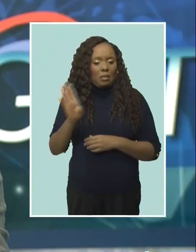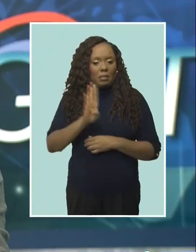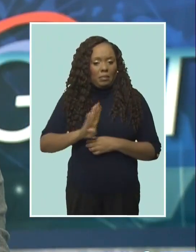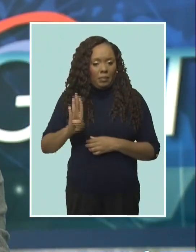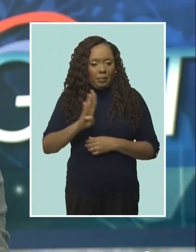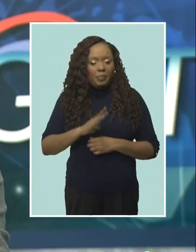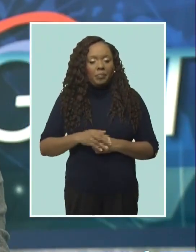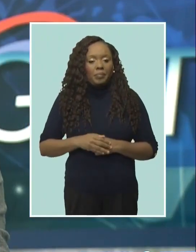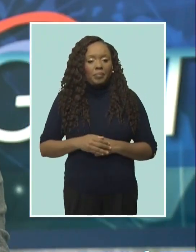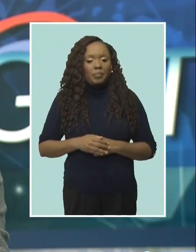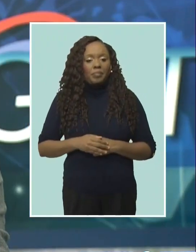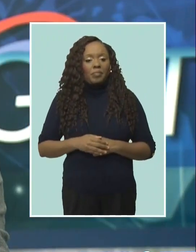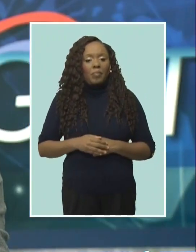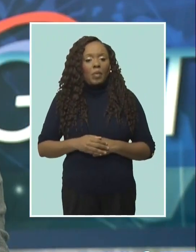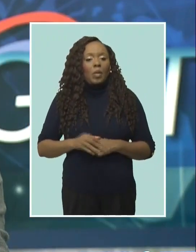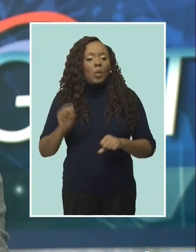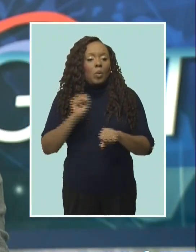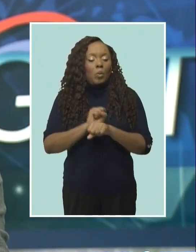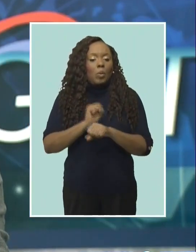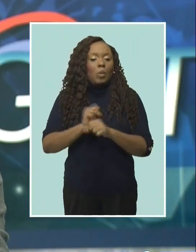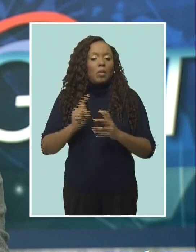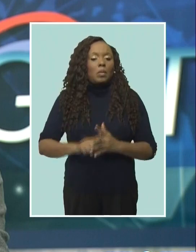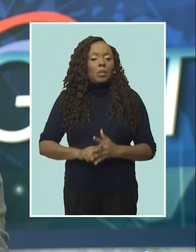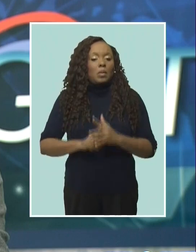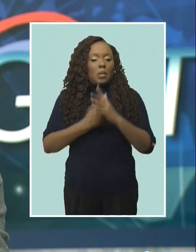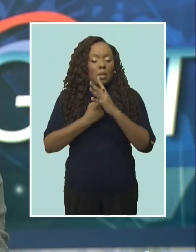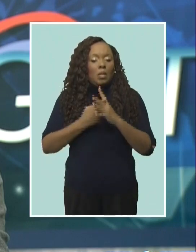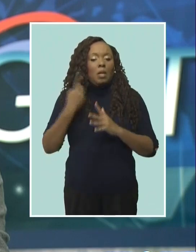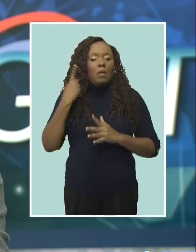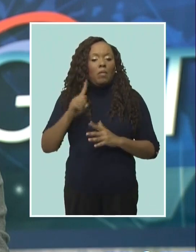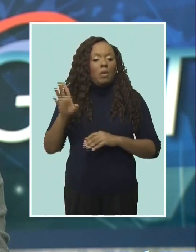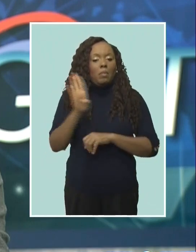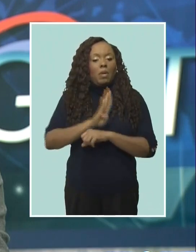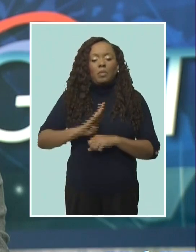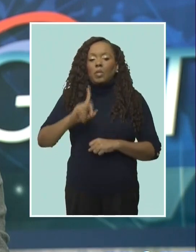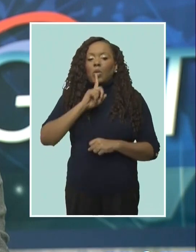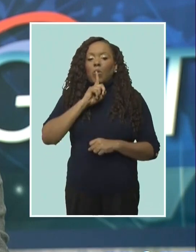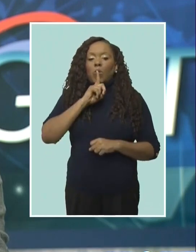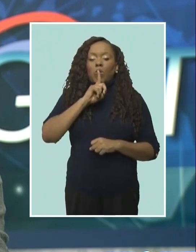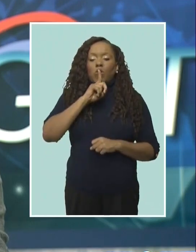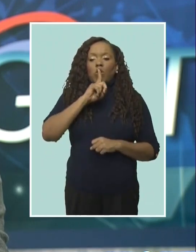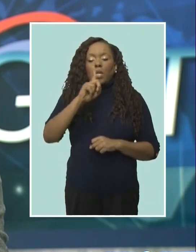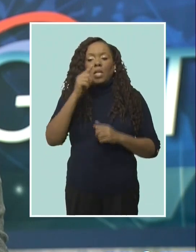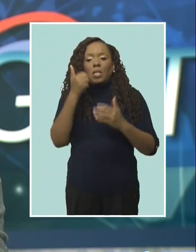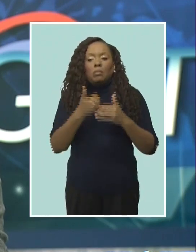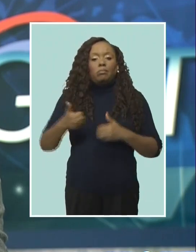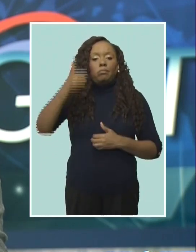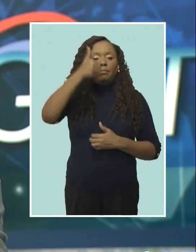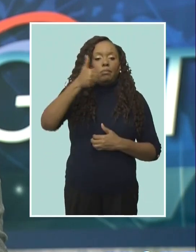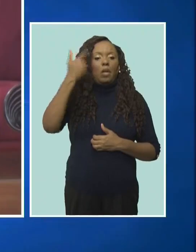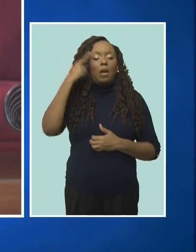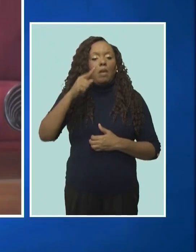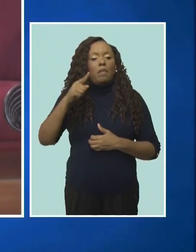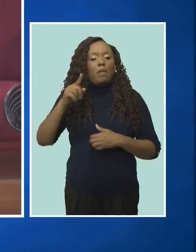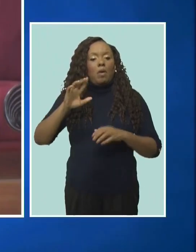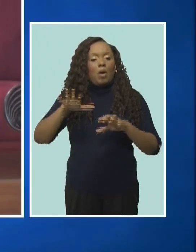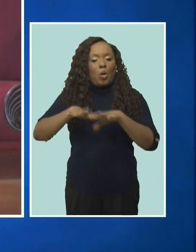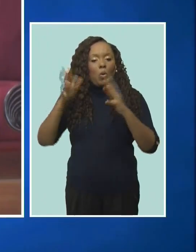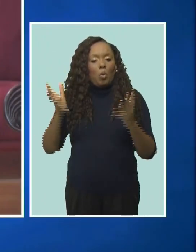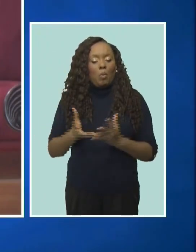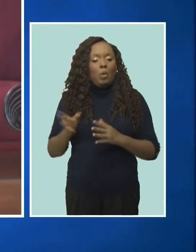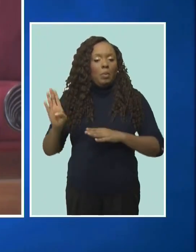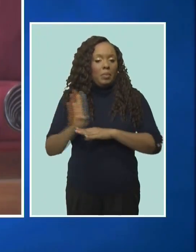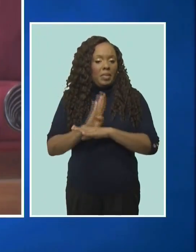Senator Cummins adds work has commenced to reposition Barbados as a global business hub. What are the